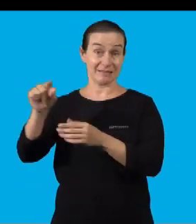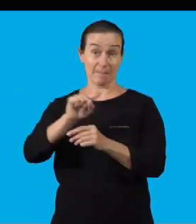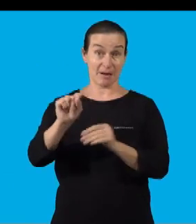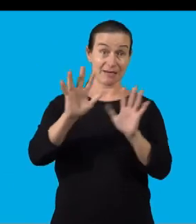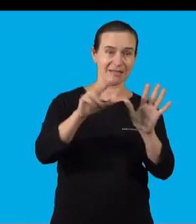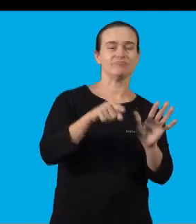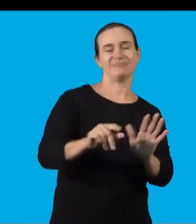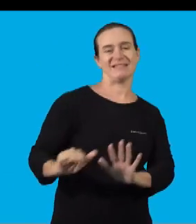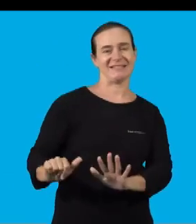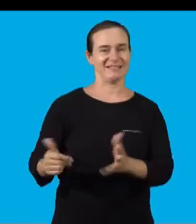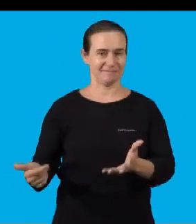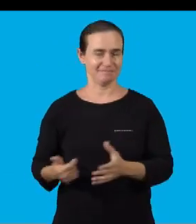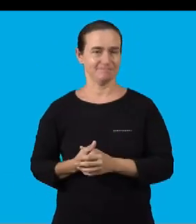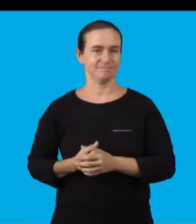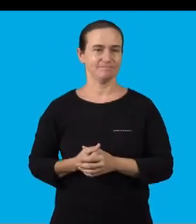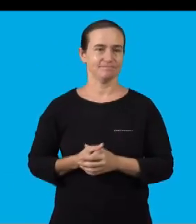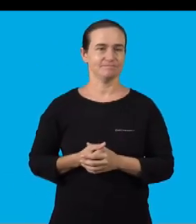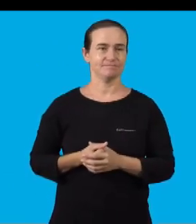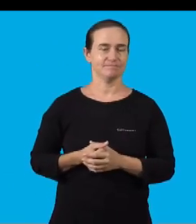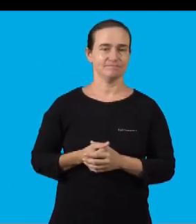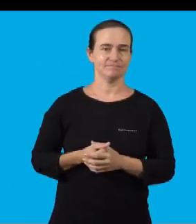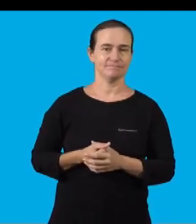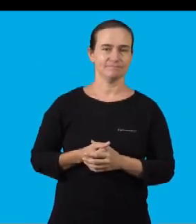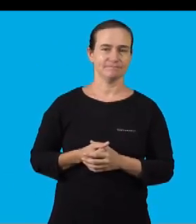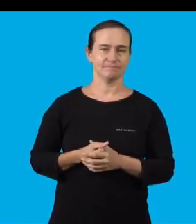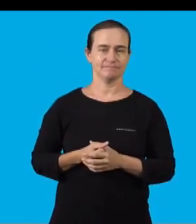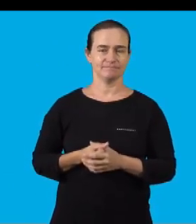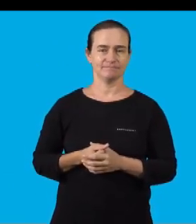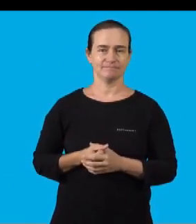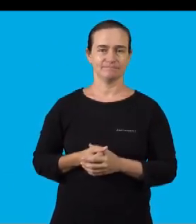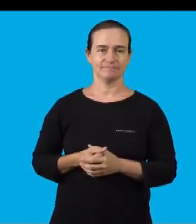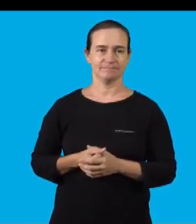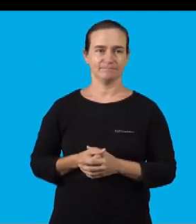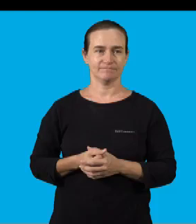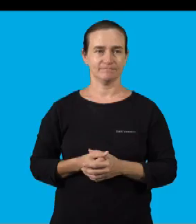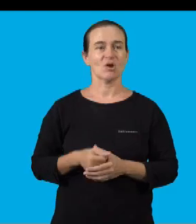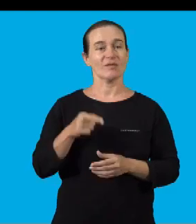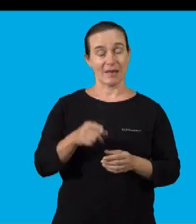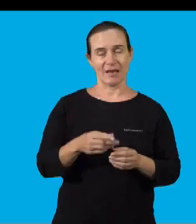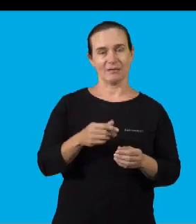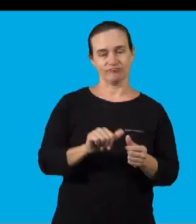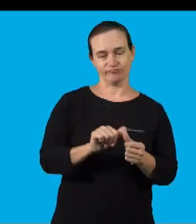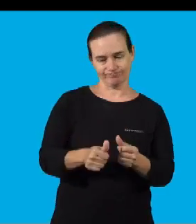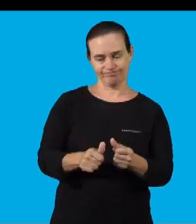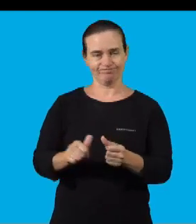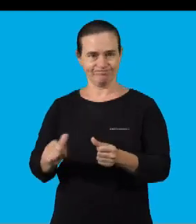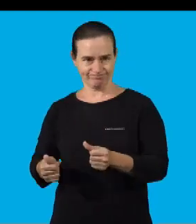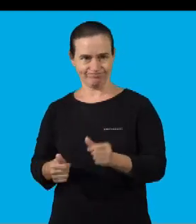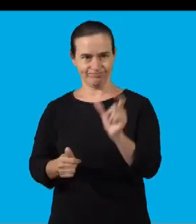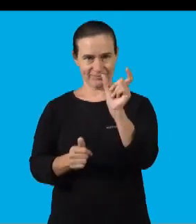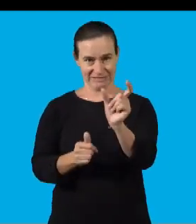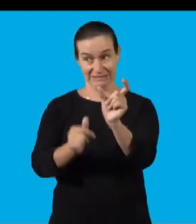16 minus 10 is equals to 6. So that is then the next two terms of